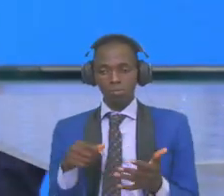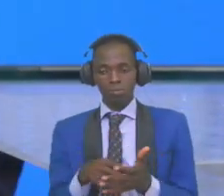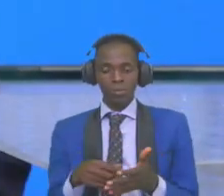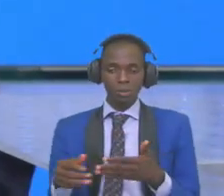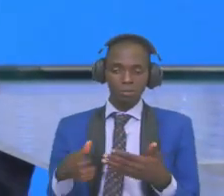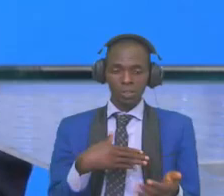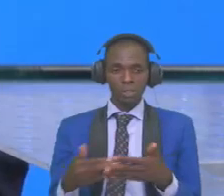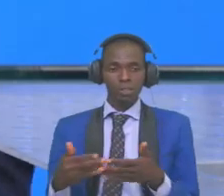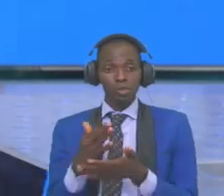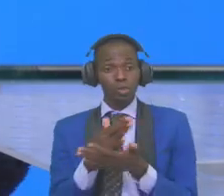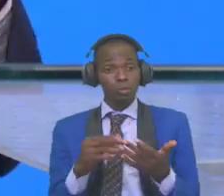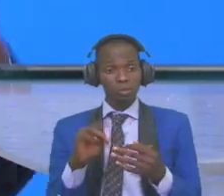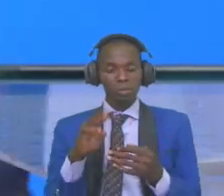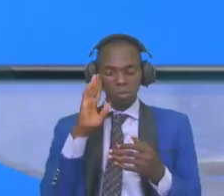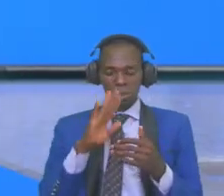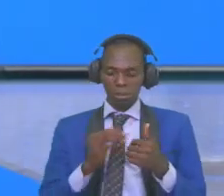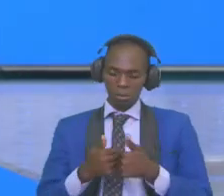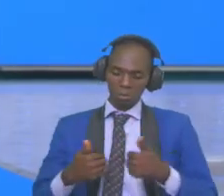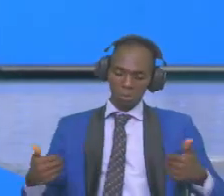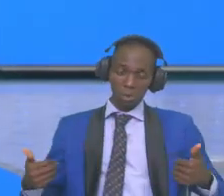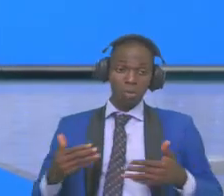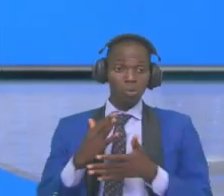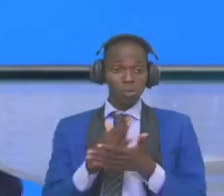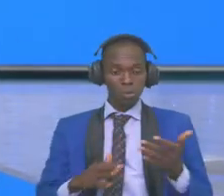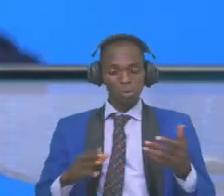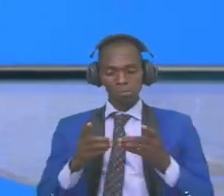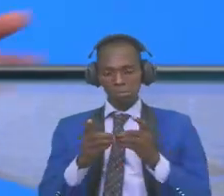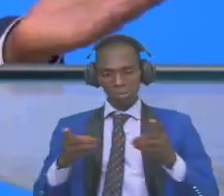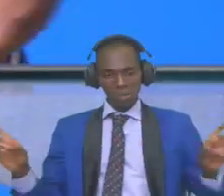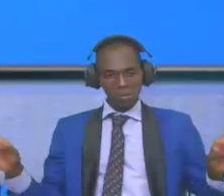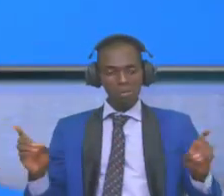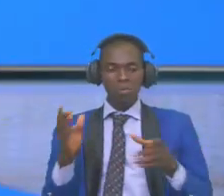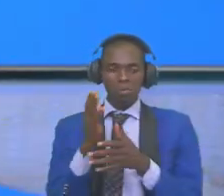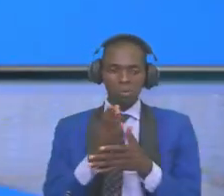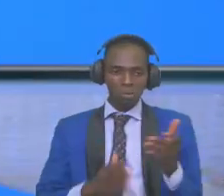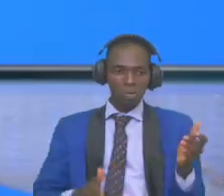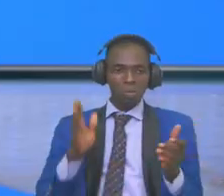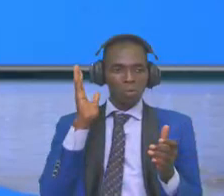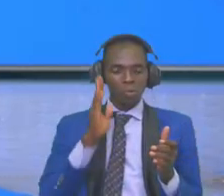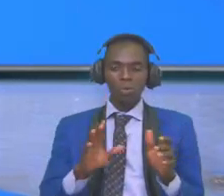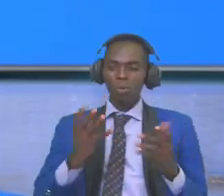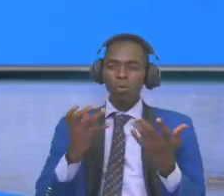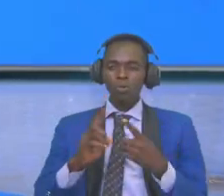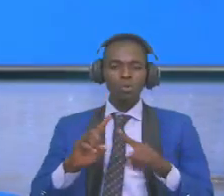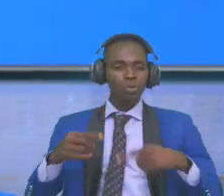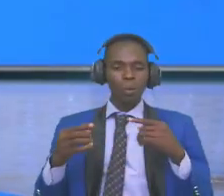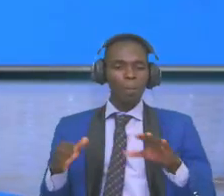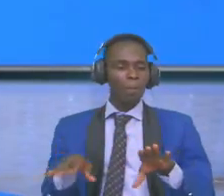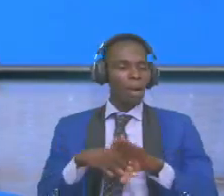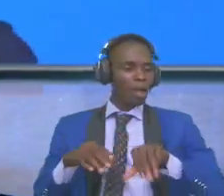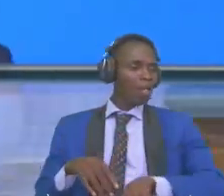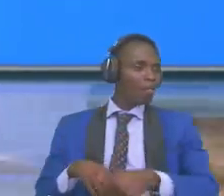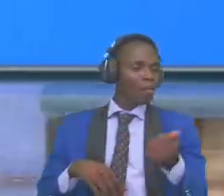will separate. Other people will divorce. Other people, they want to go and marry another